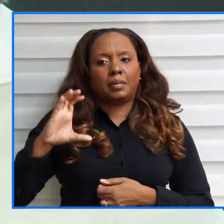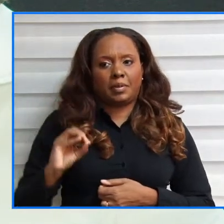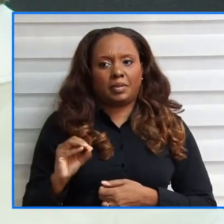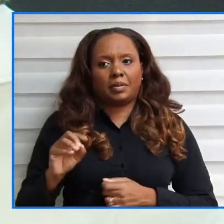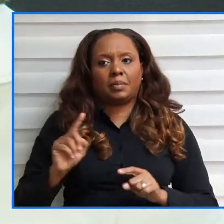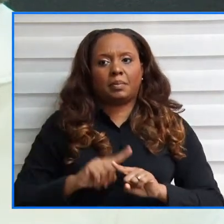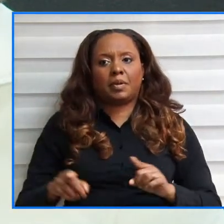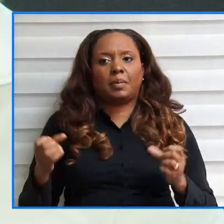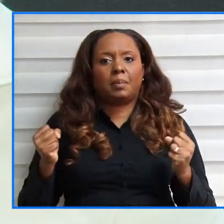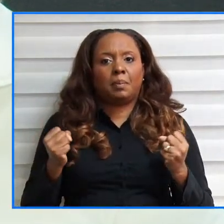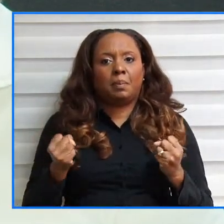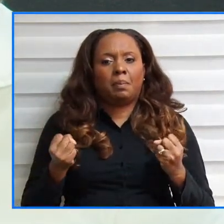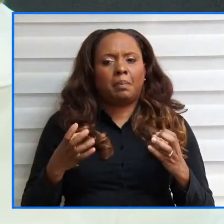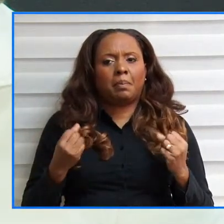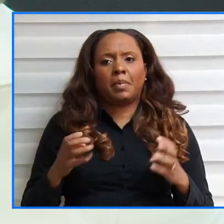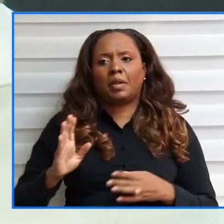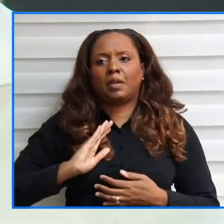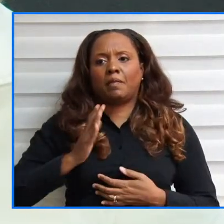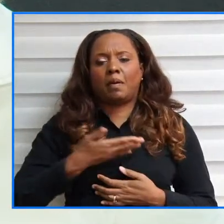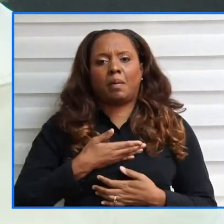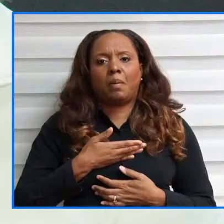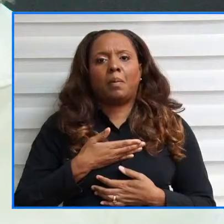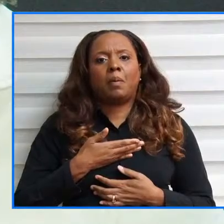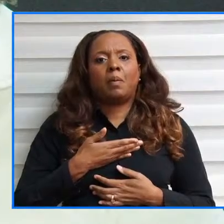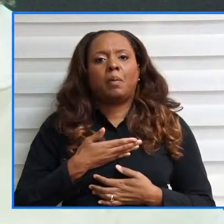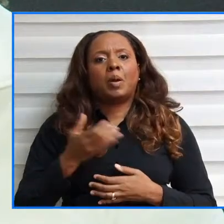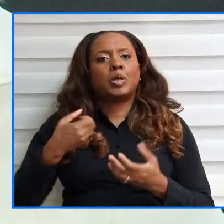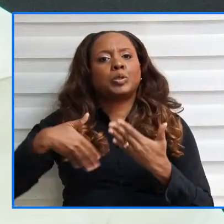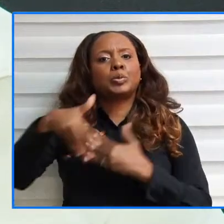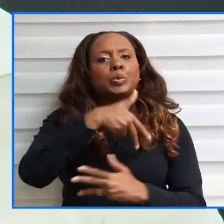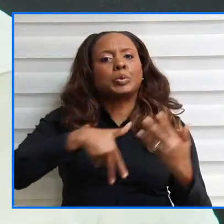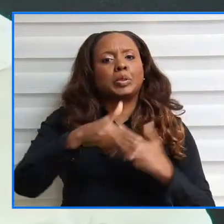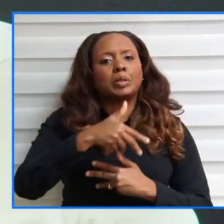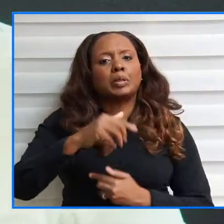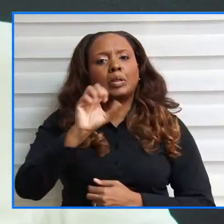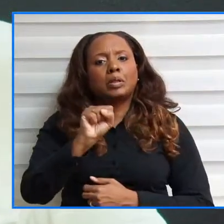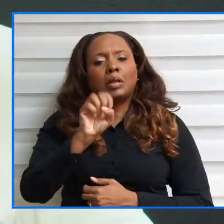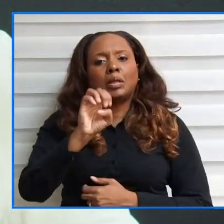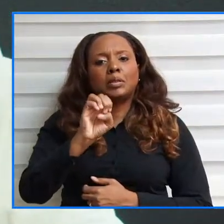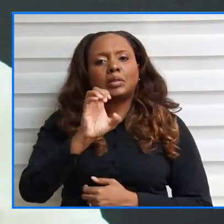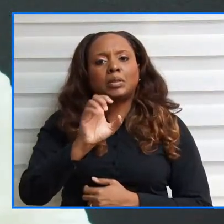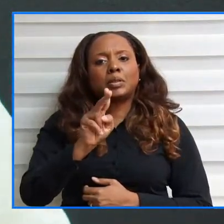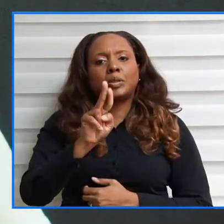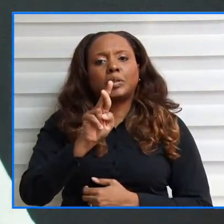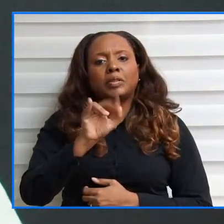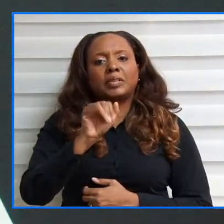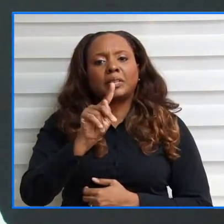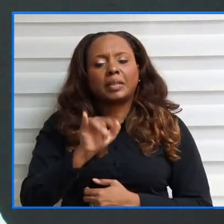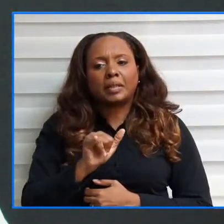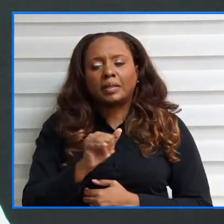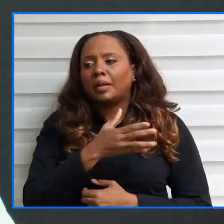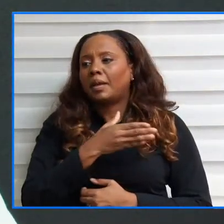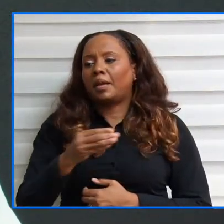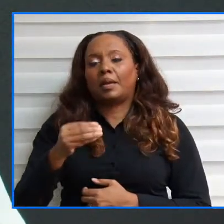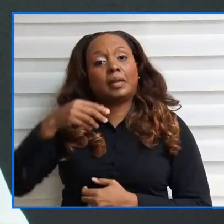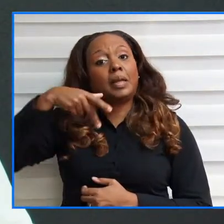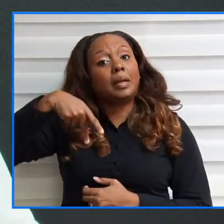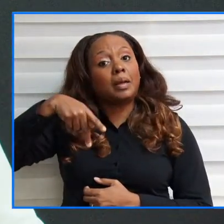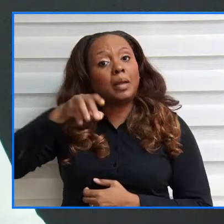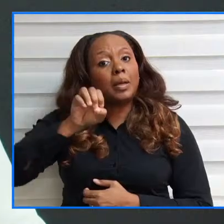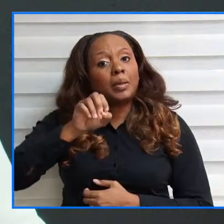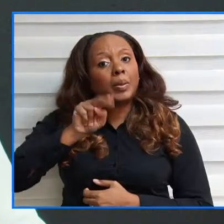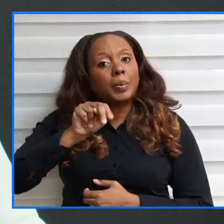of our pension funds and our social security funds have to diversify their investment in order to be able to withstand